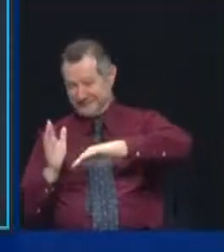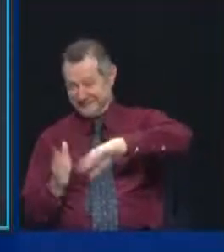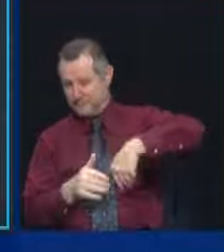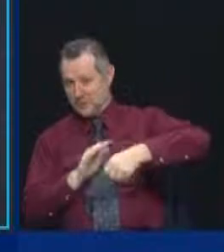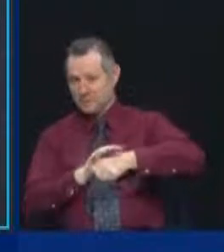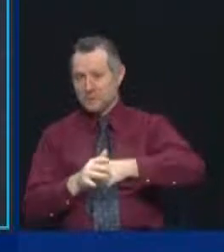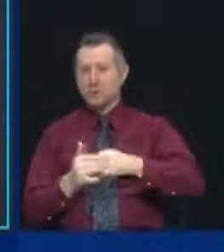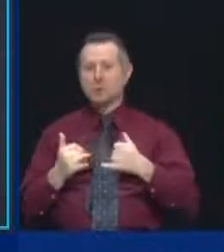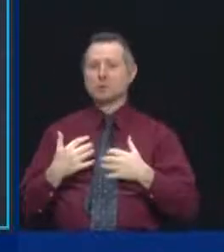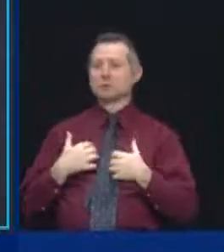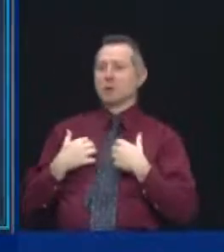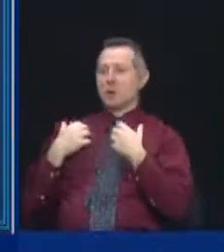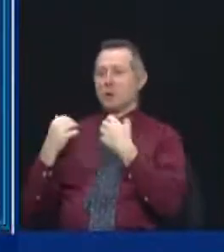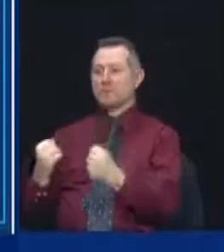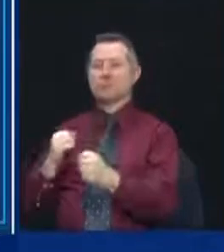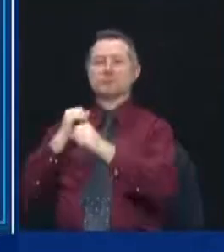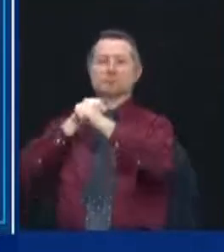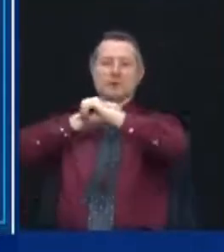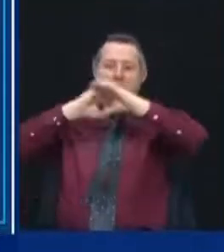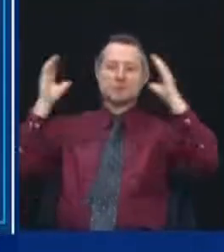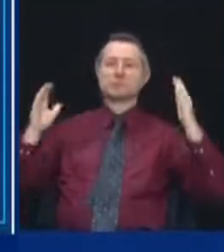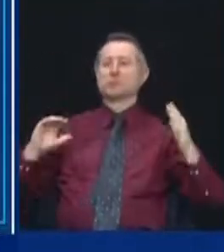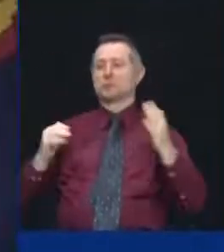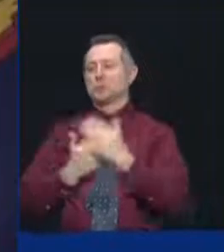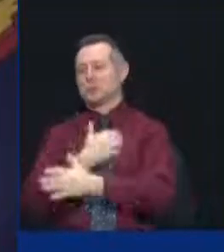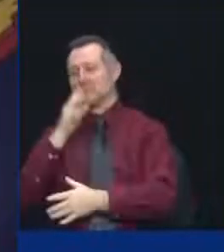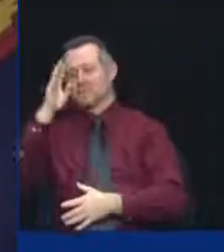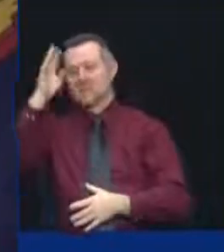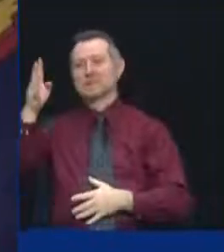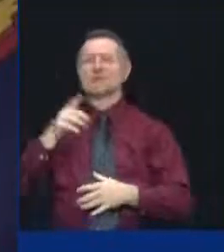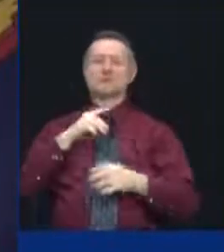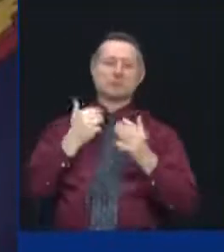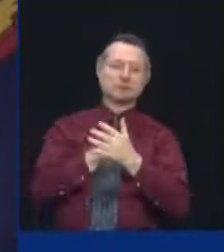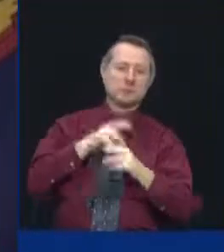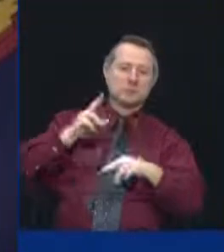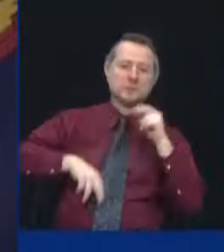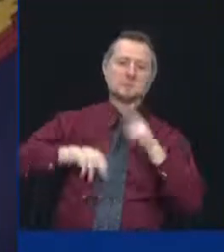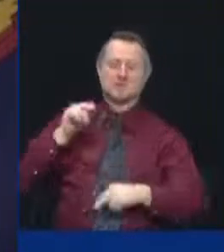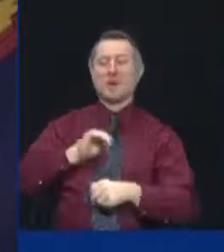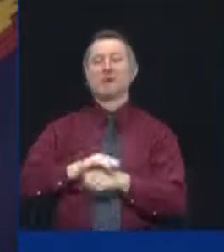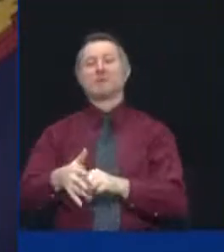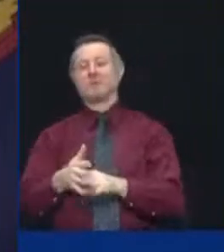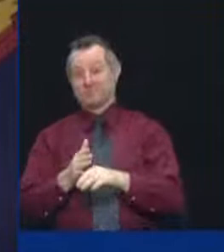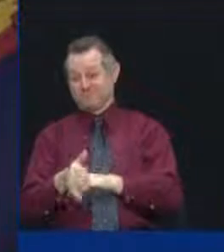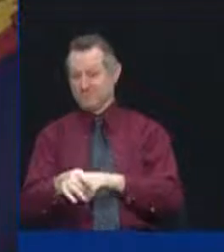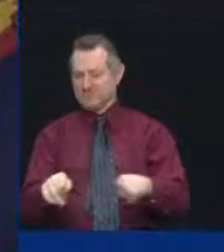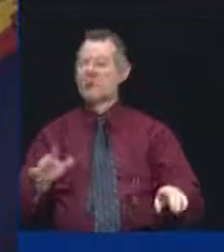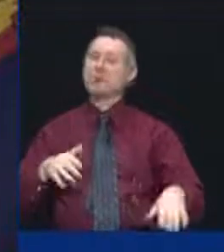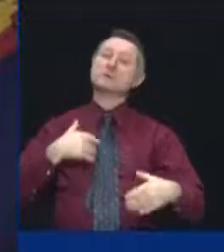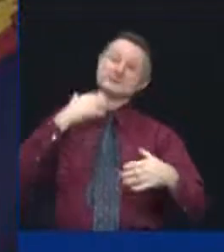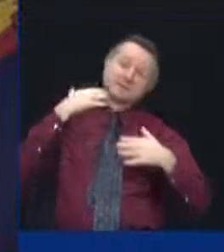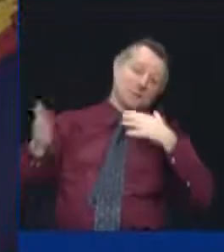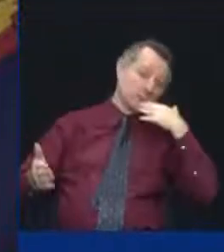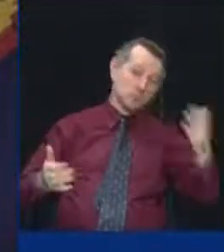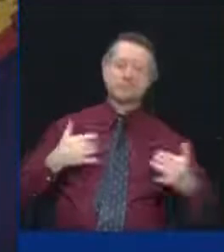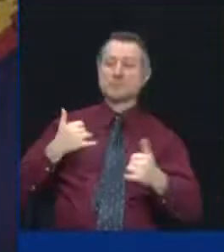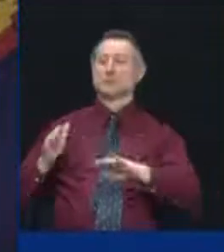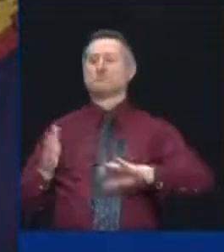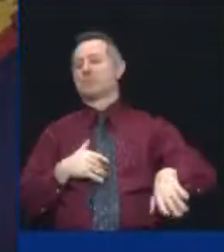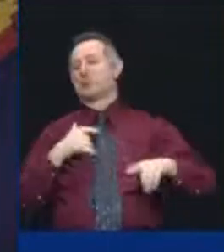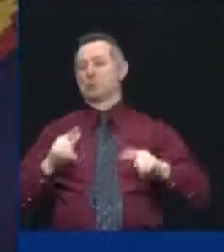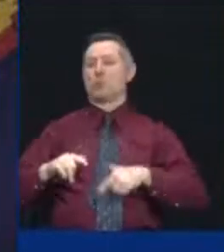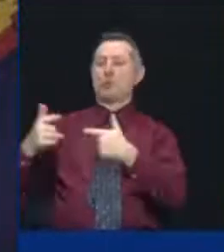and reinvent and rebuild after COVID. So thank you. With that, let me turn it over